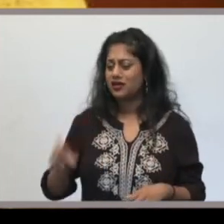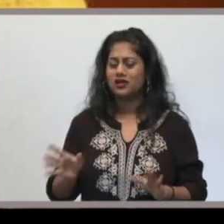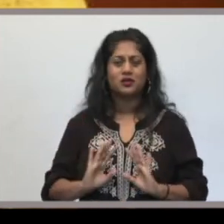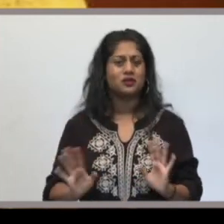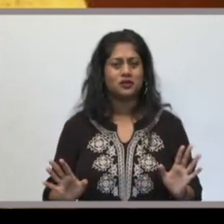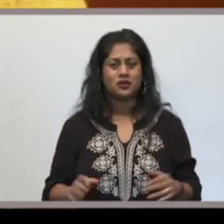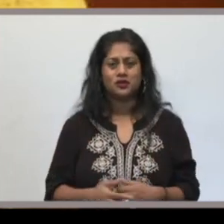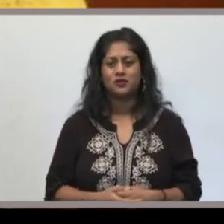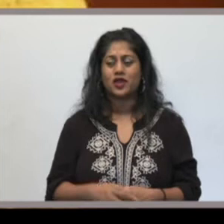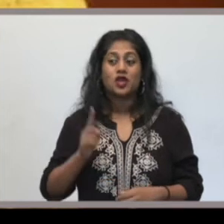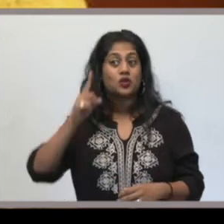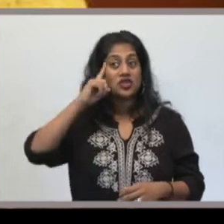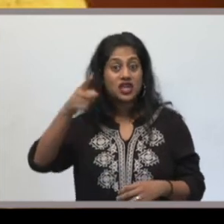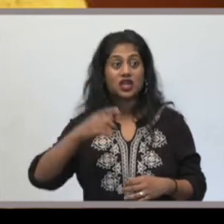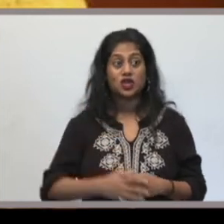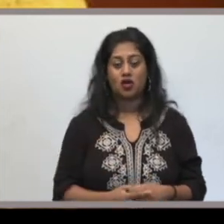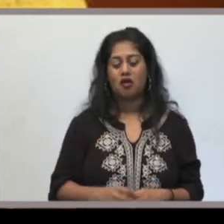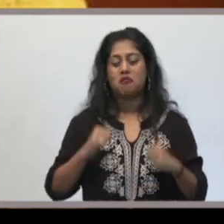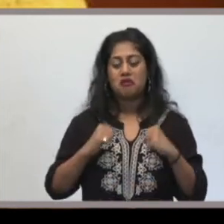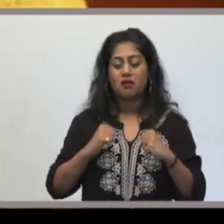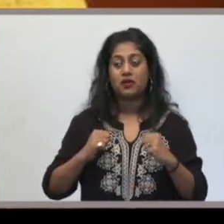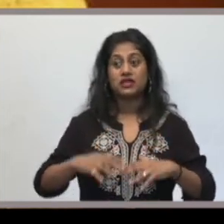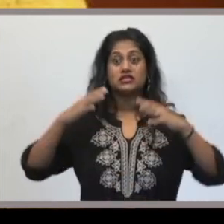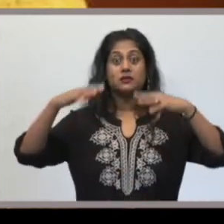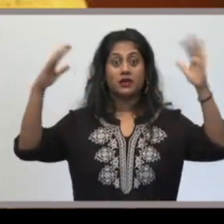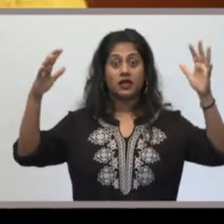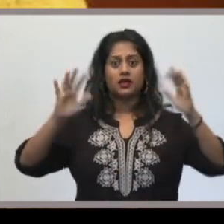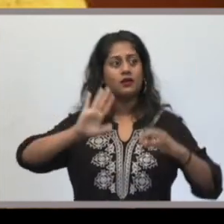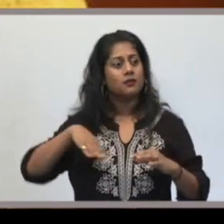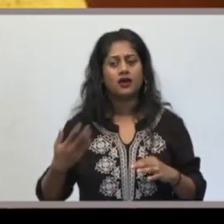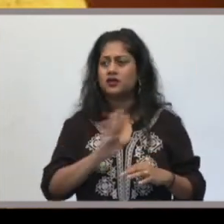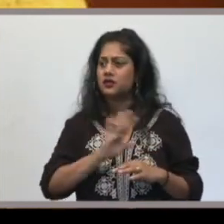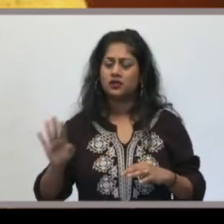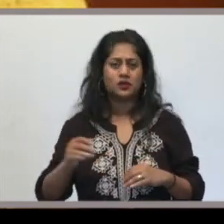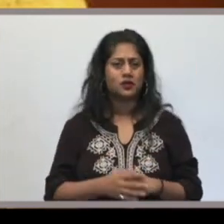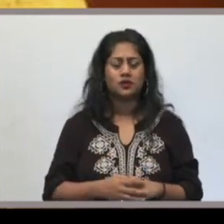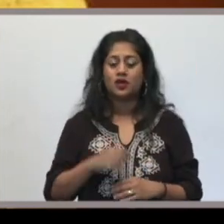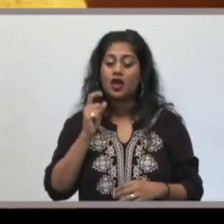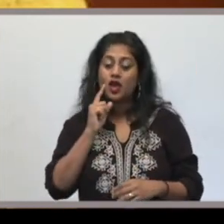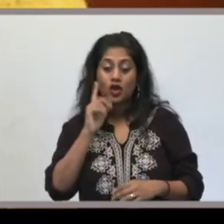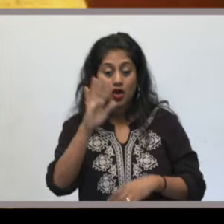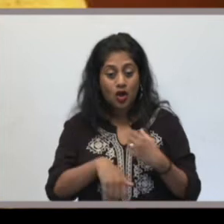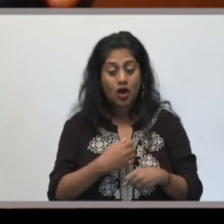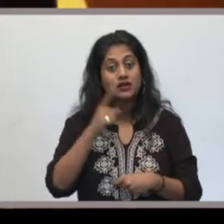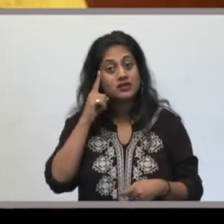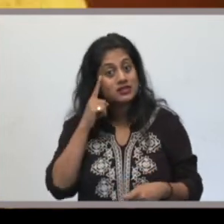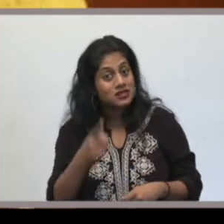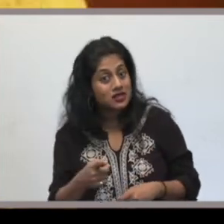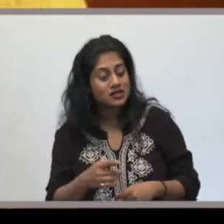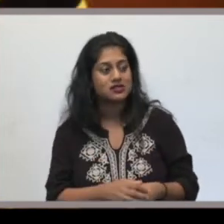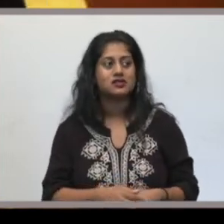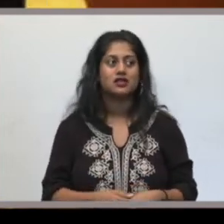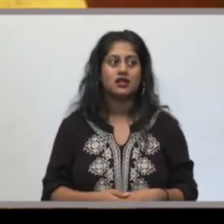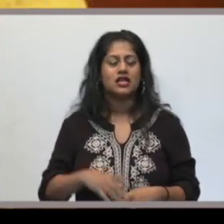think your problem is unique. That is not true. No matter what problem you have, it is not unique. Hundreds,